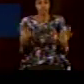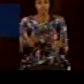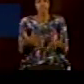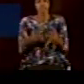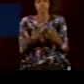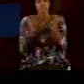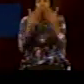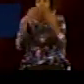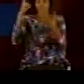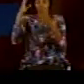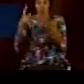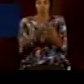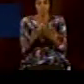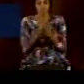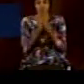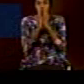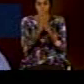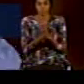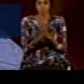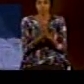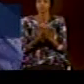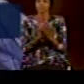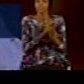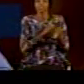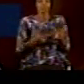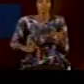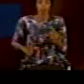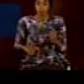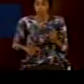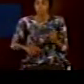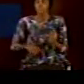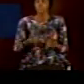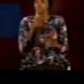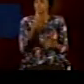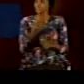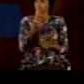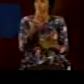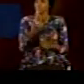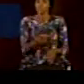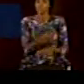promise. The Lord delivered indeed on his promises.